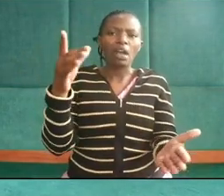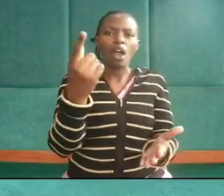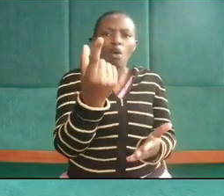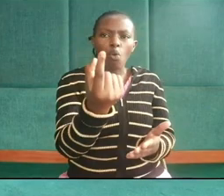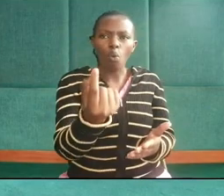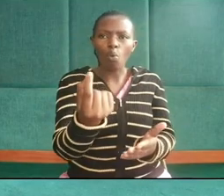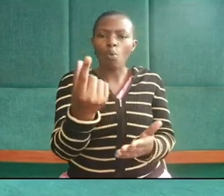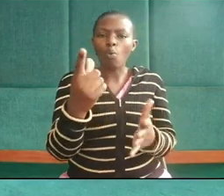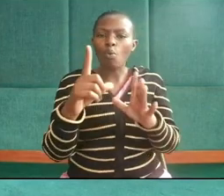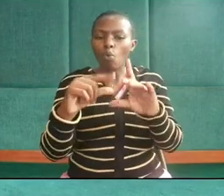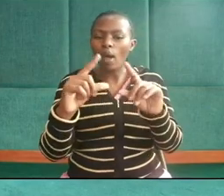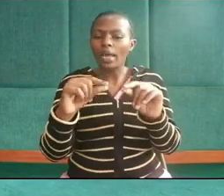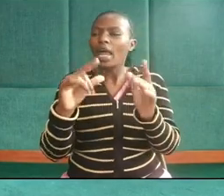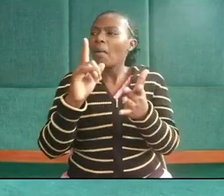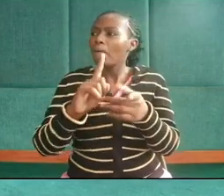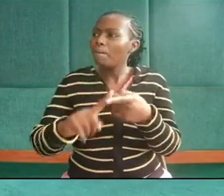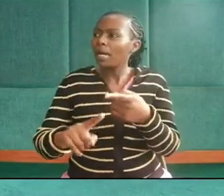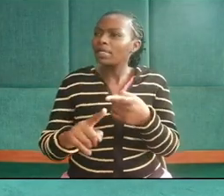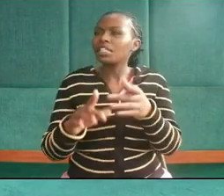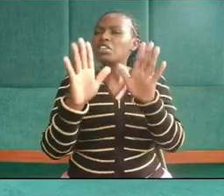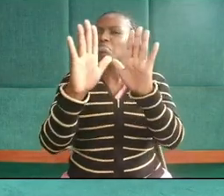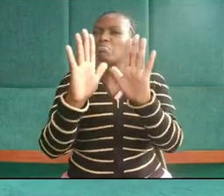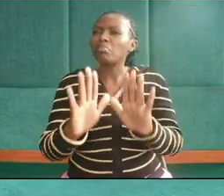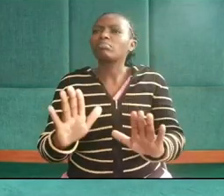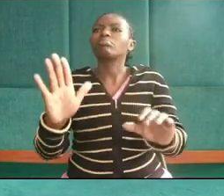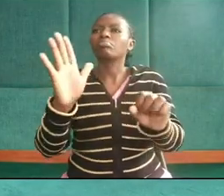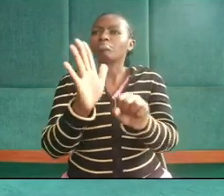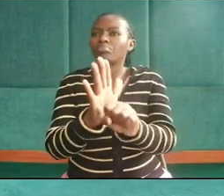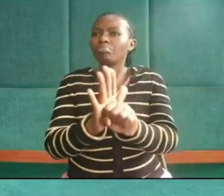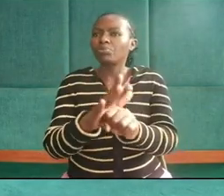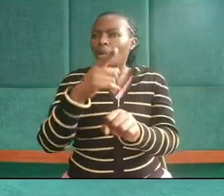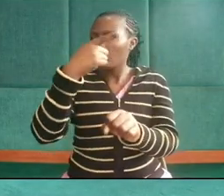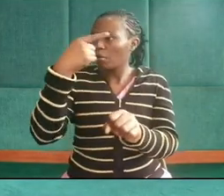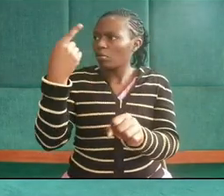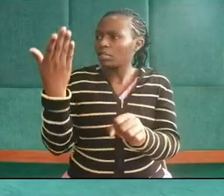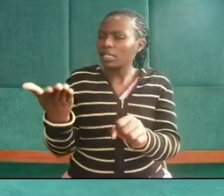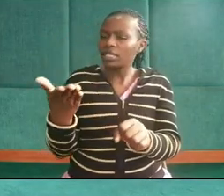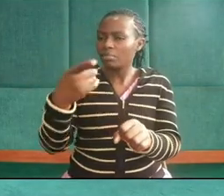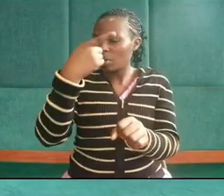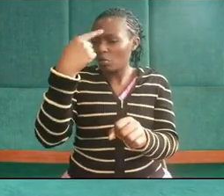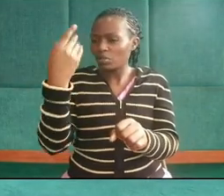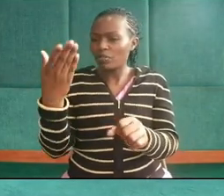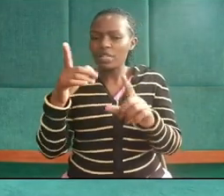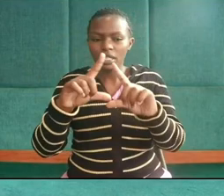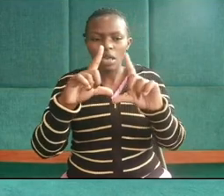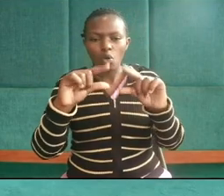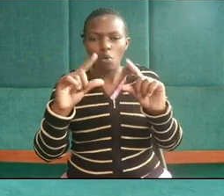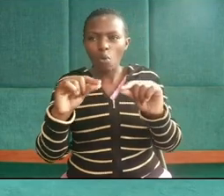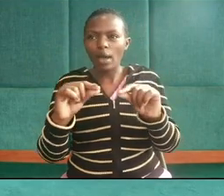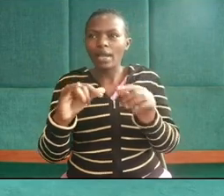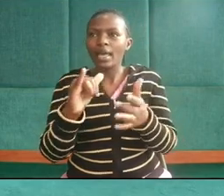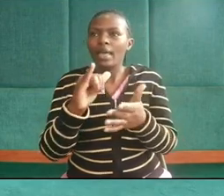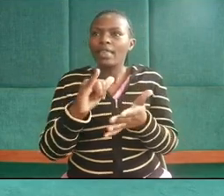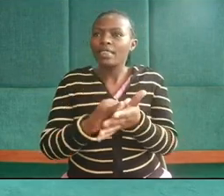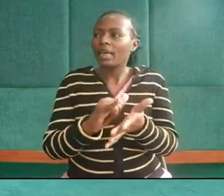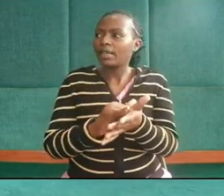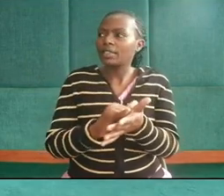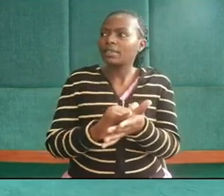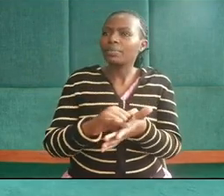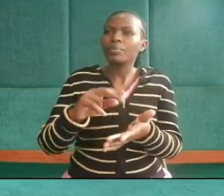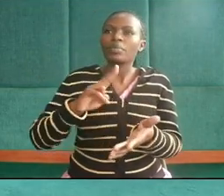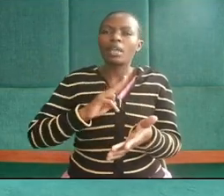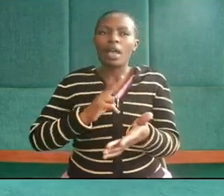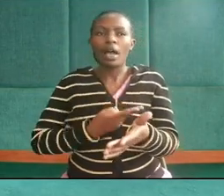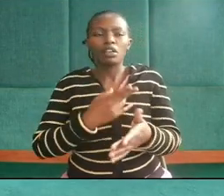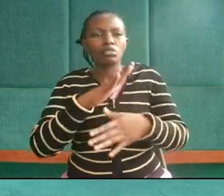very important, because it is because of this word or the meaning of the gospel that we are